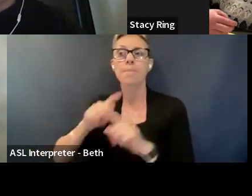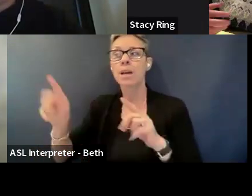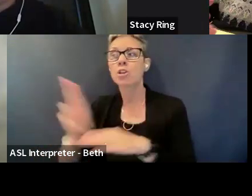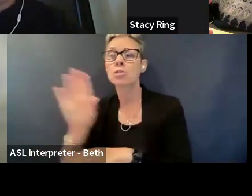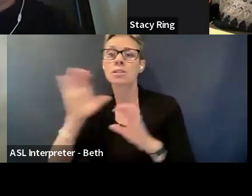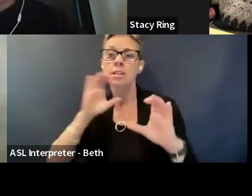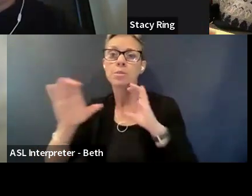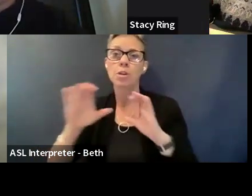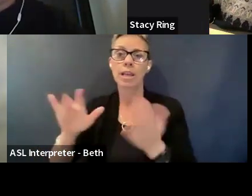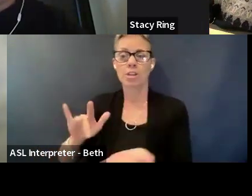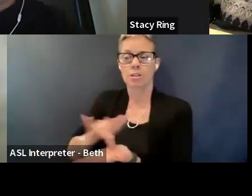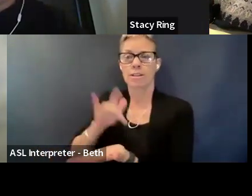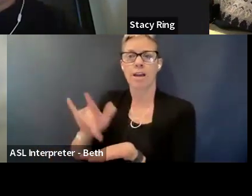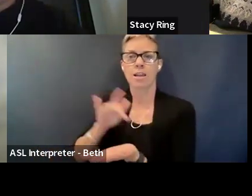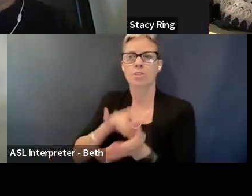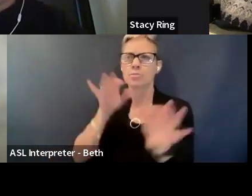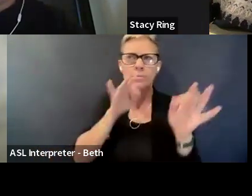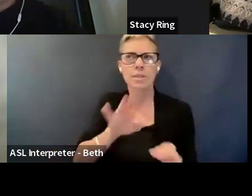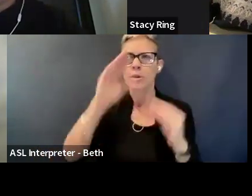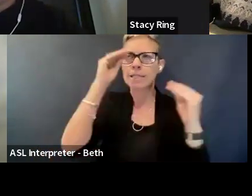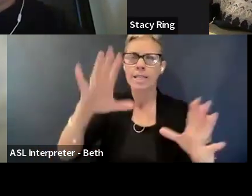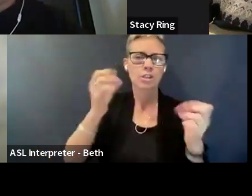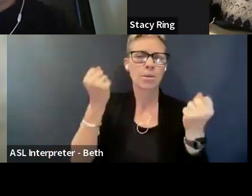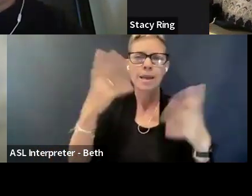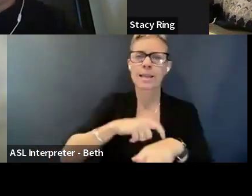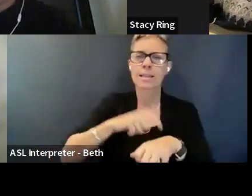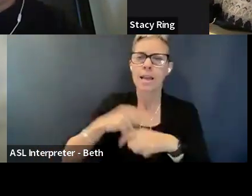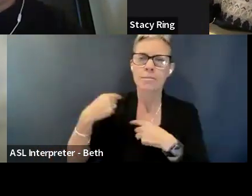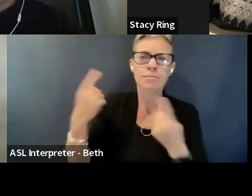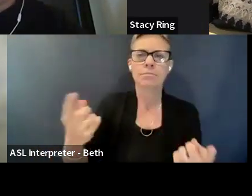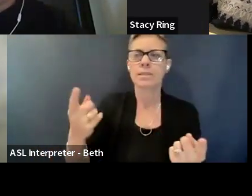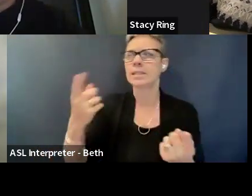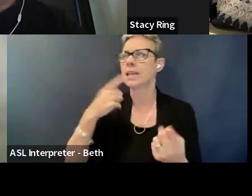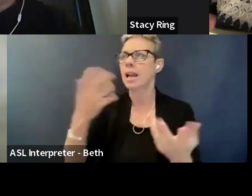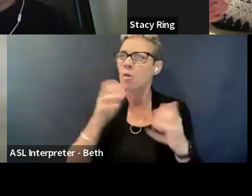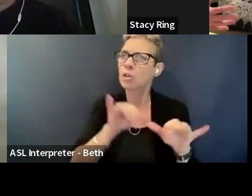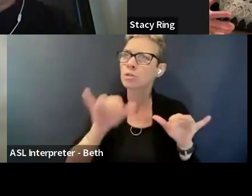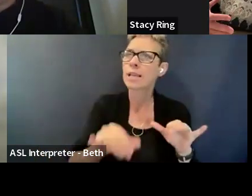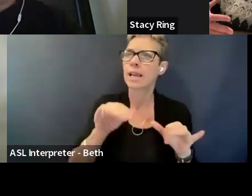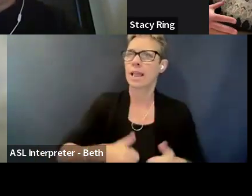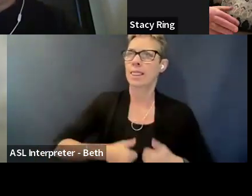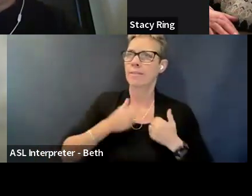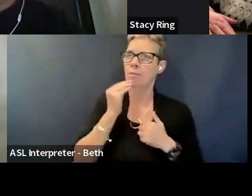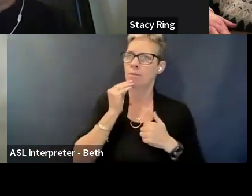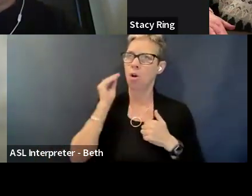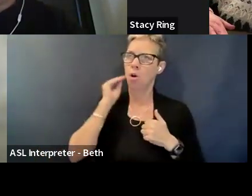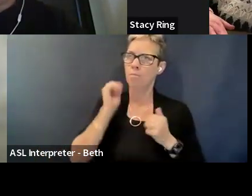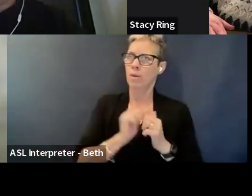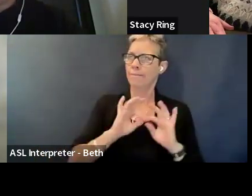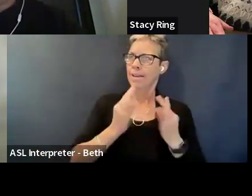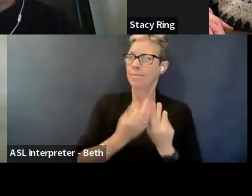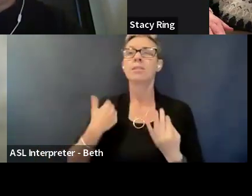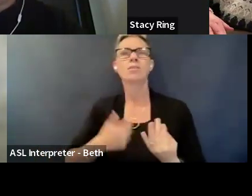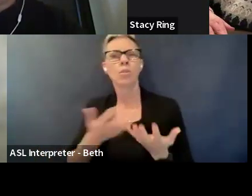teacher consistently over those high school years that he wanted to remain living at home with his family. And that's what we wanted too.